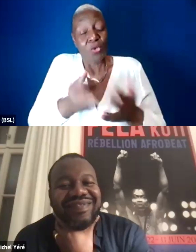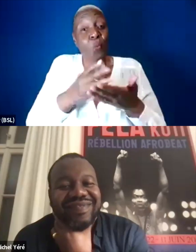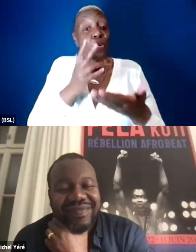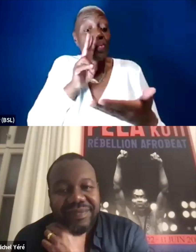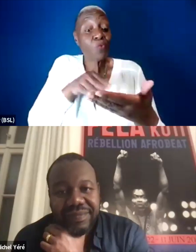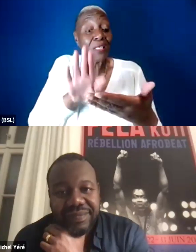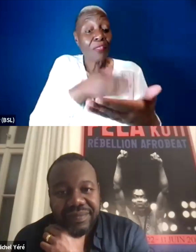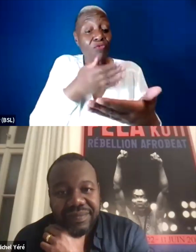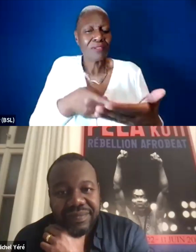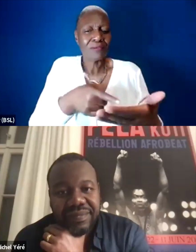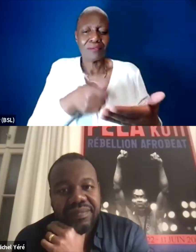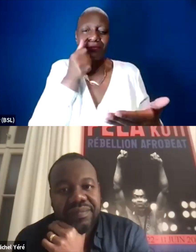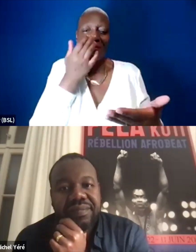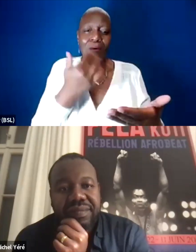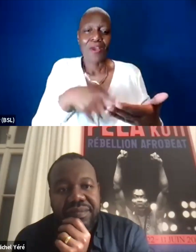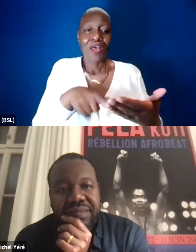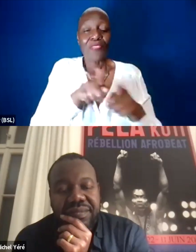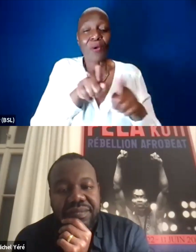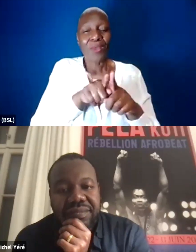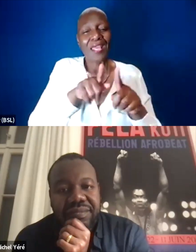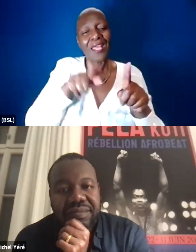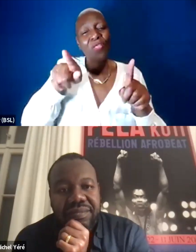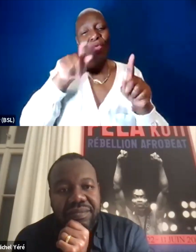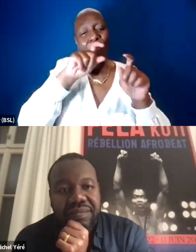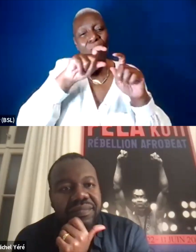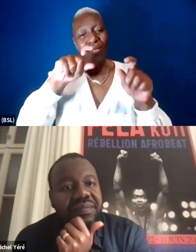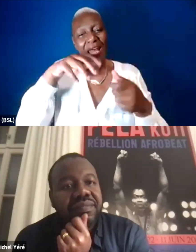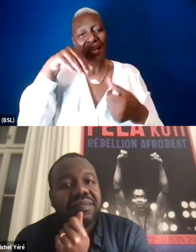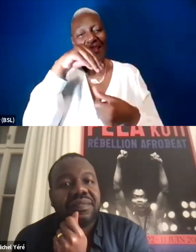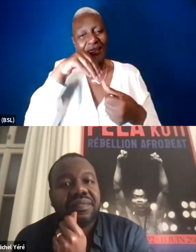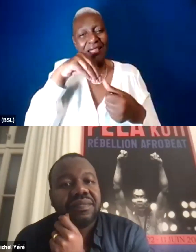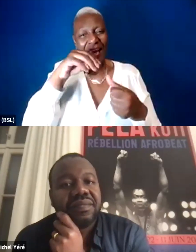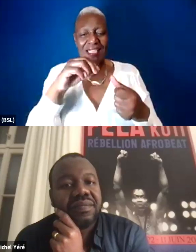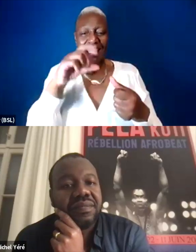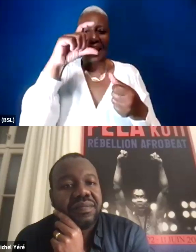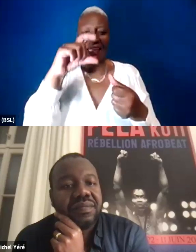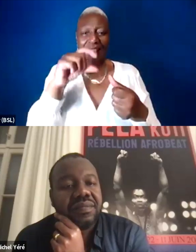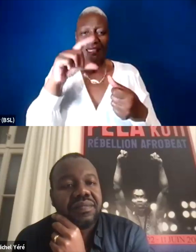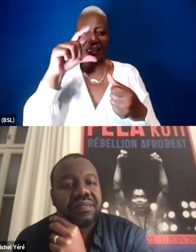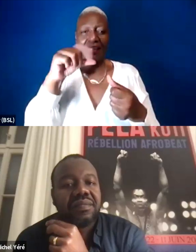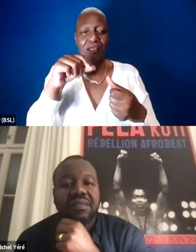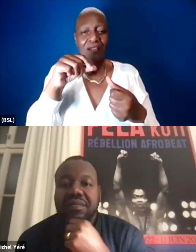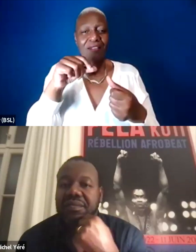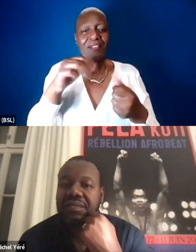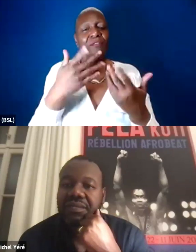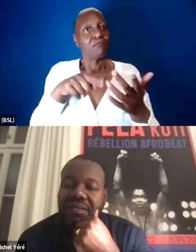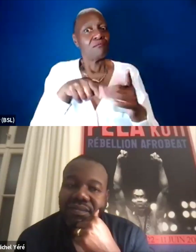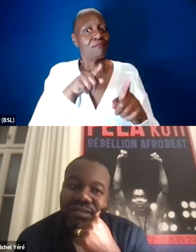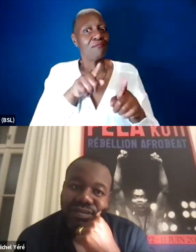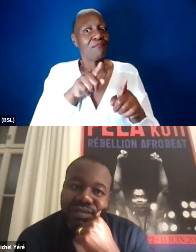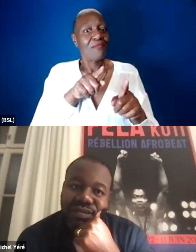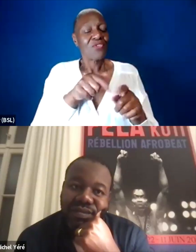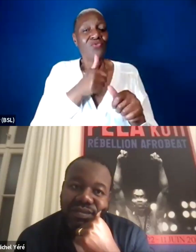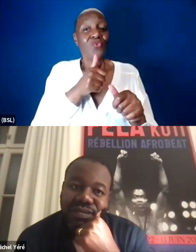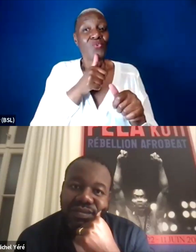translation that you would know that the way that he declines a certain word, Armenian is a language with a case system. So the way that you decline a certain word is